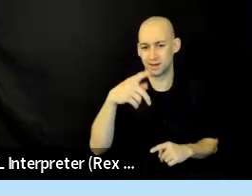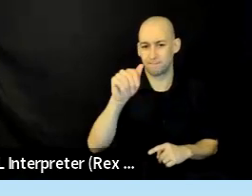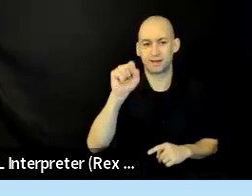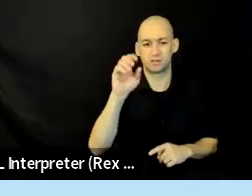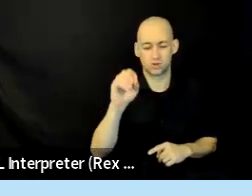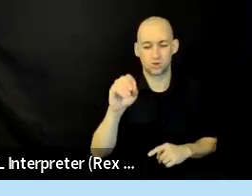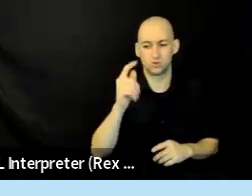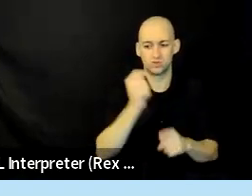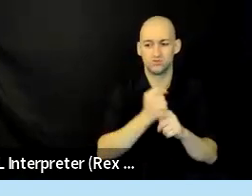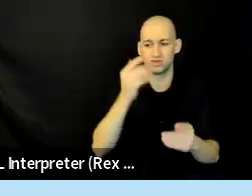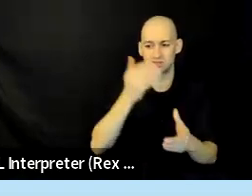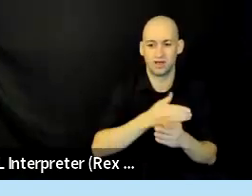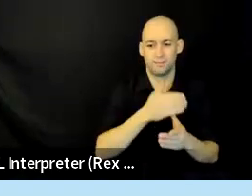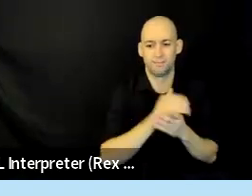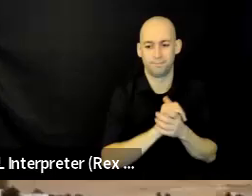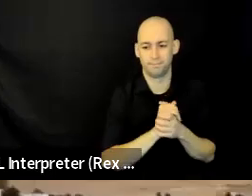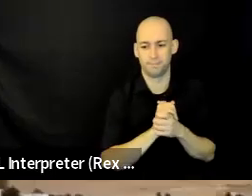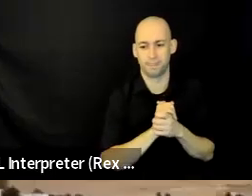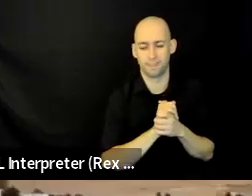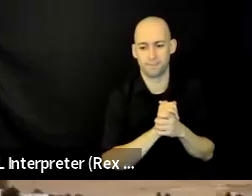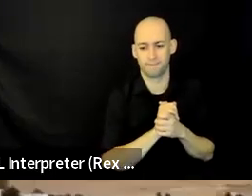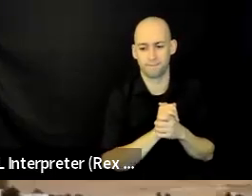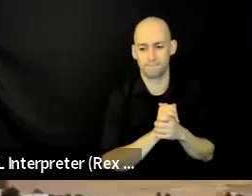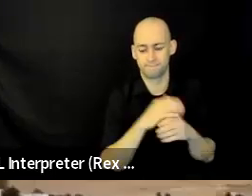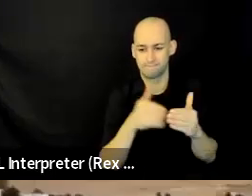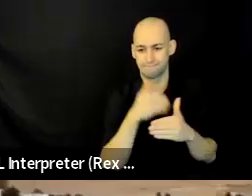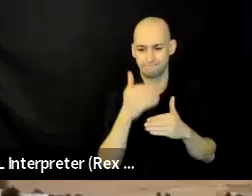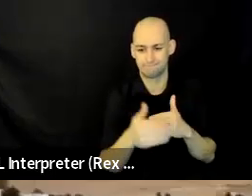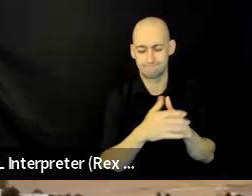Wilsona Road. Next.